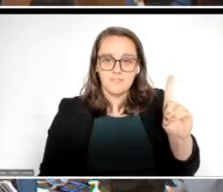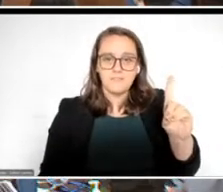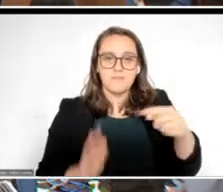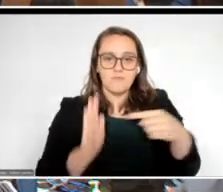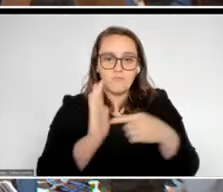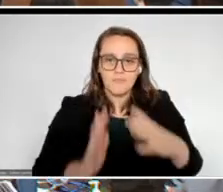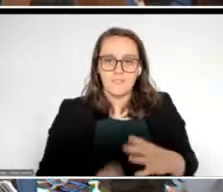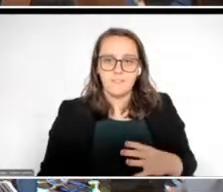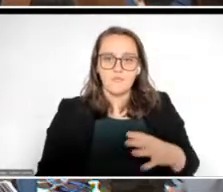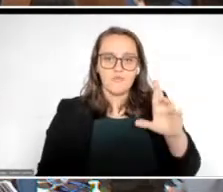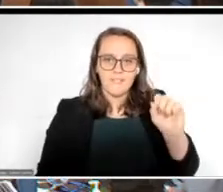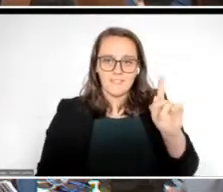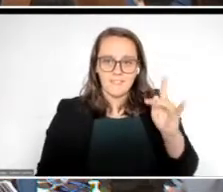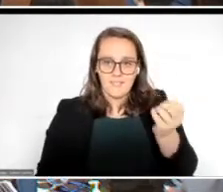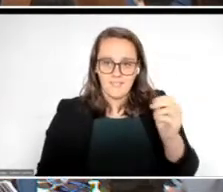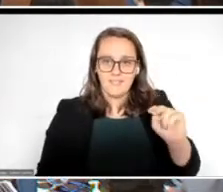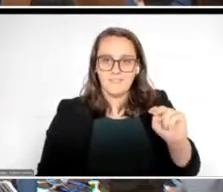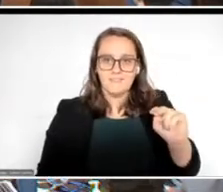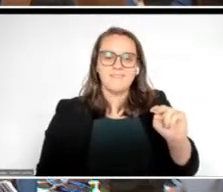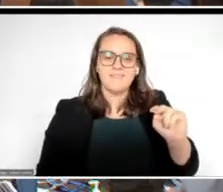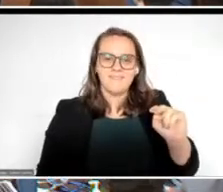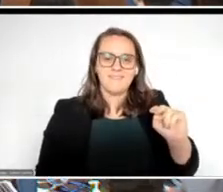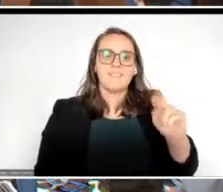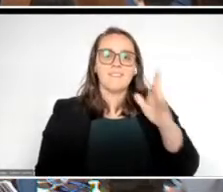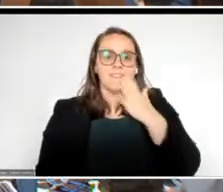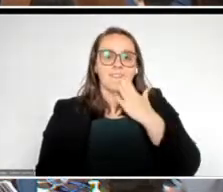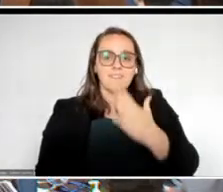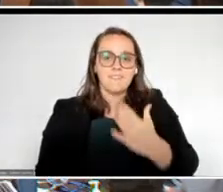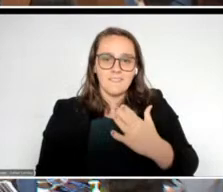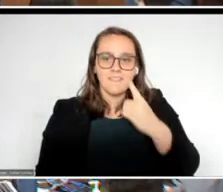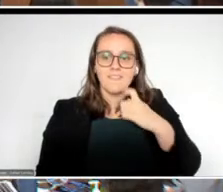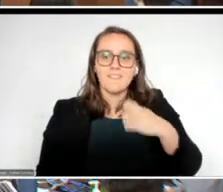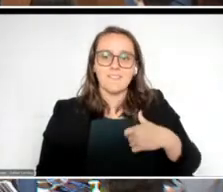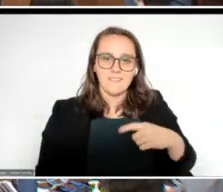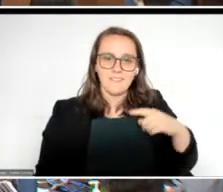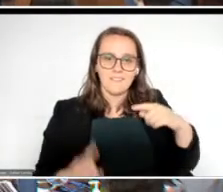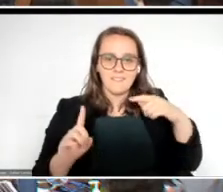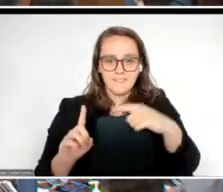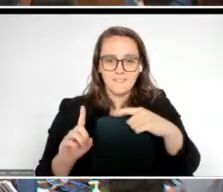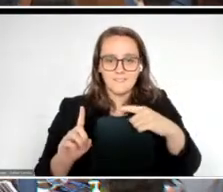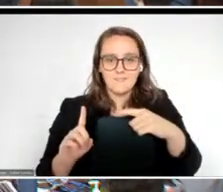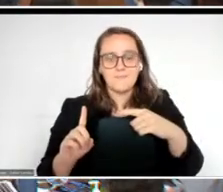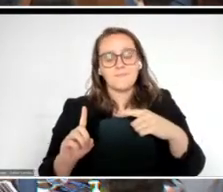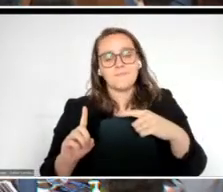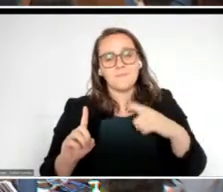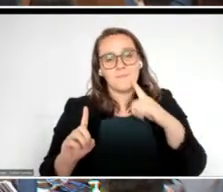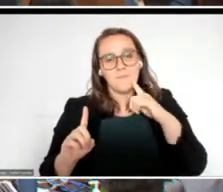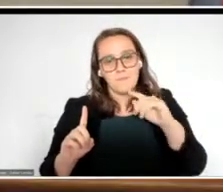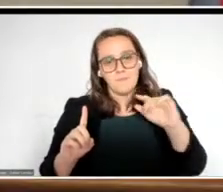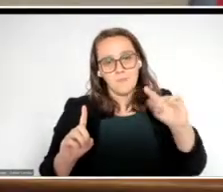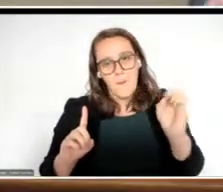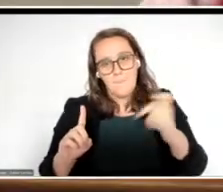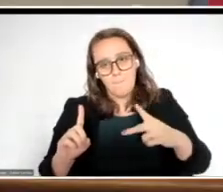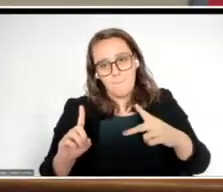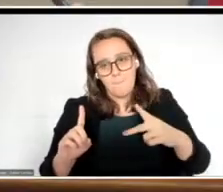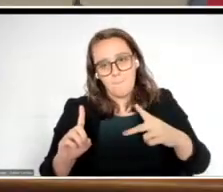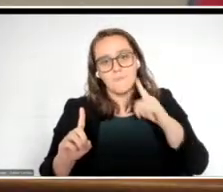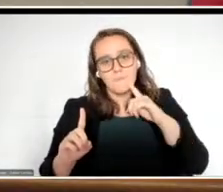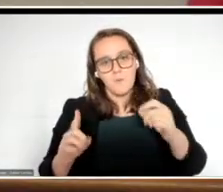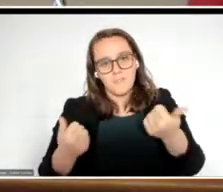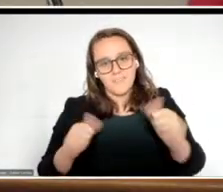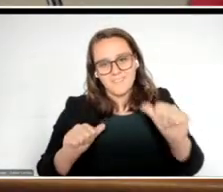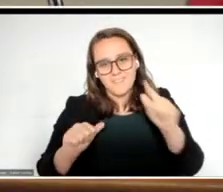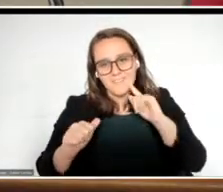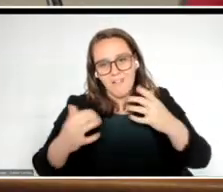statement. Thank you, Mr. Chairman. The president was still exhorting his supporters at the Ellipse to go fight like hell at